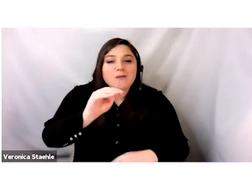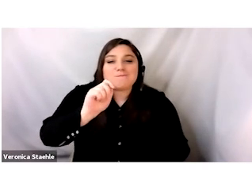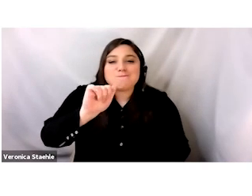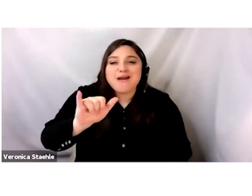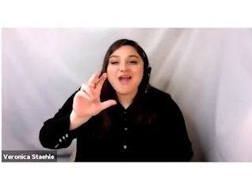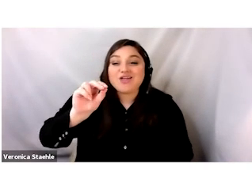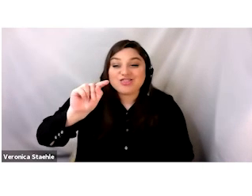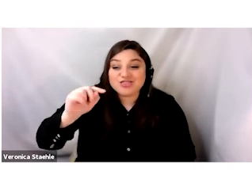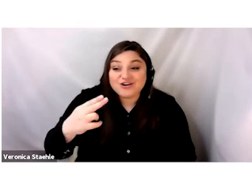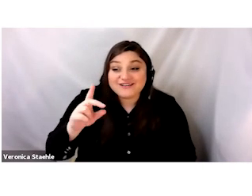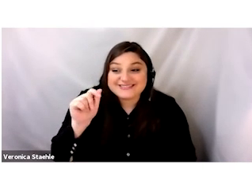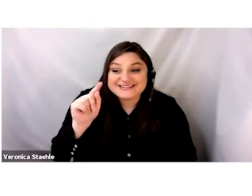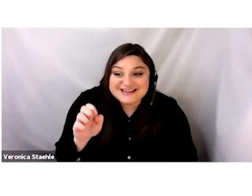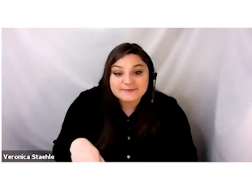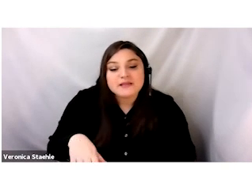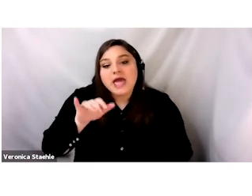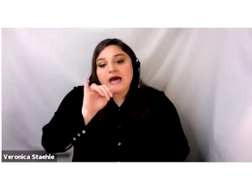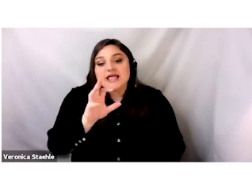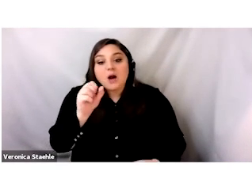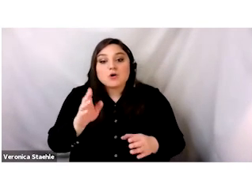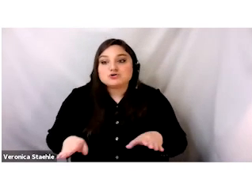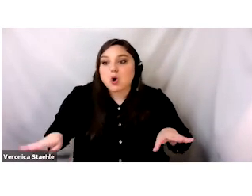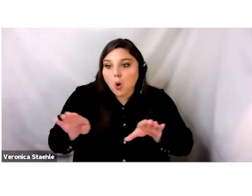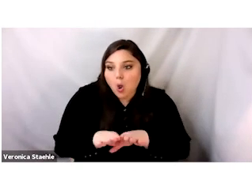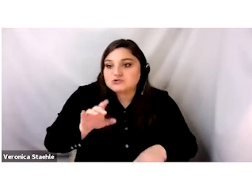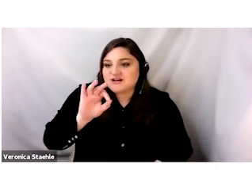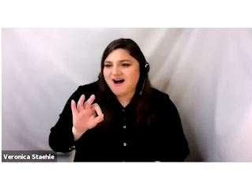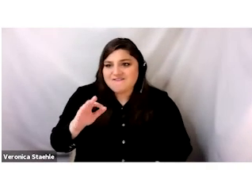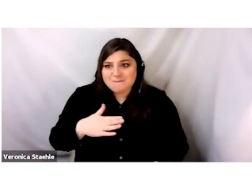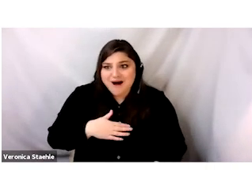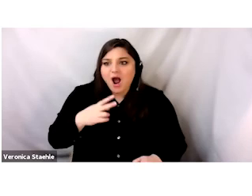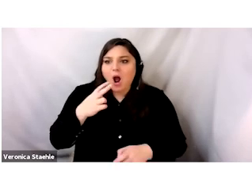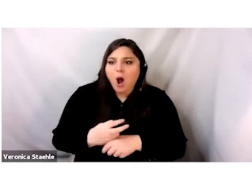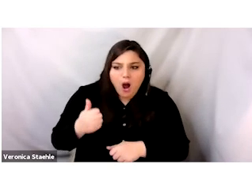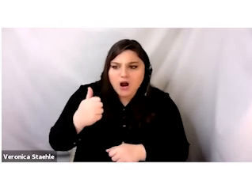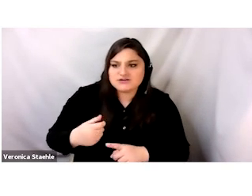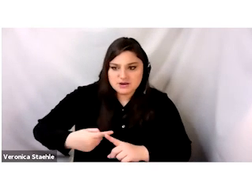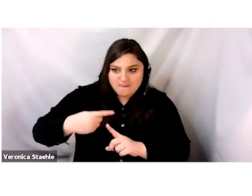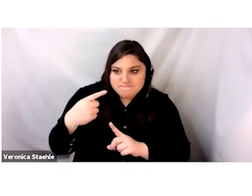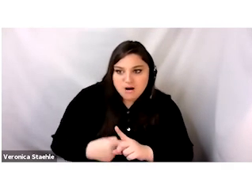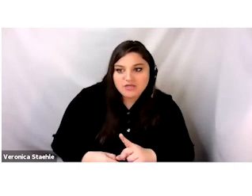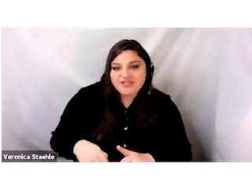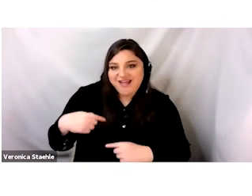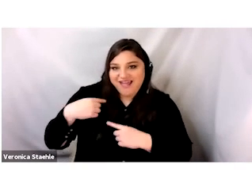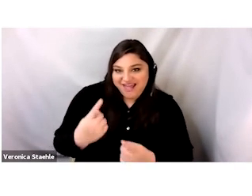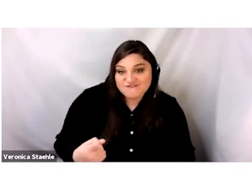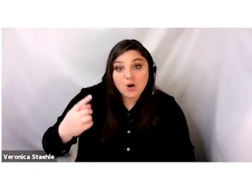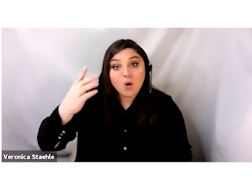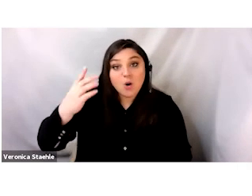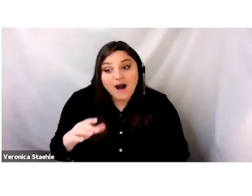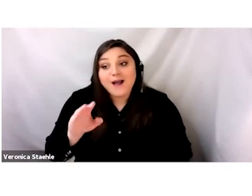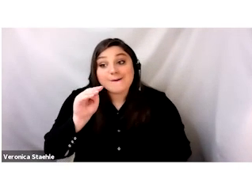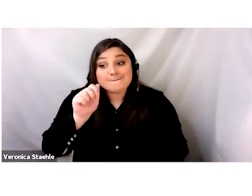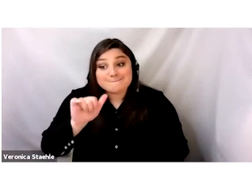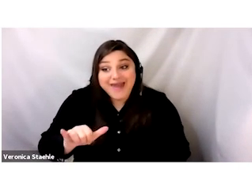was actually pretty much the closing of one of the hardest months that I have a year, because May is the